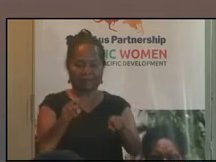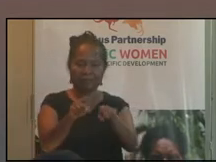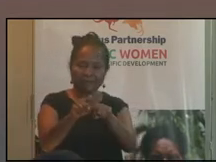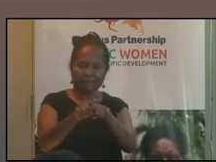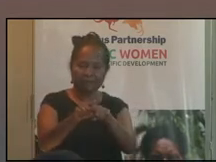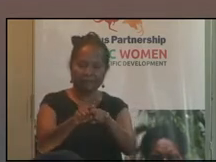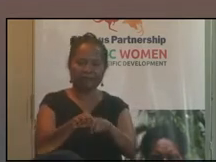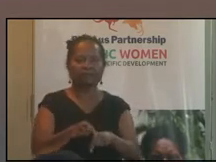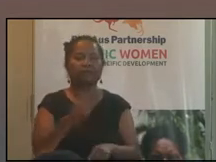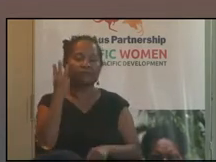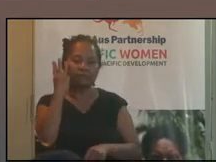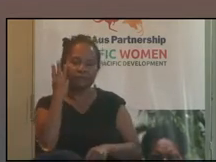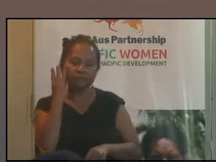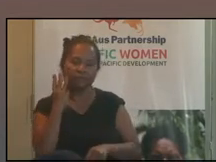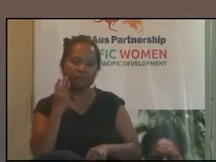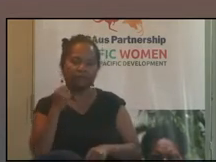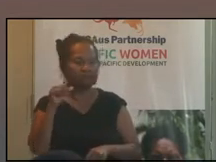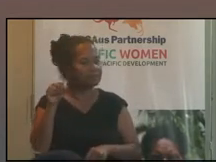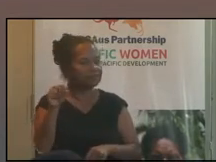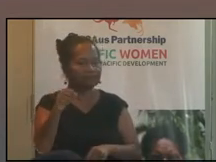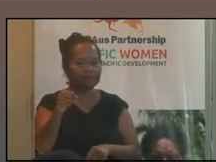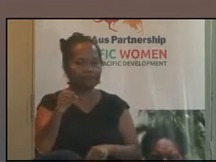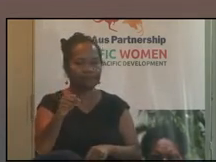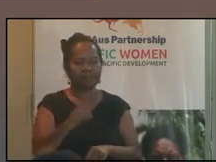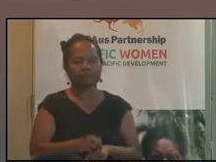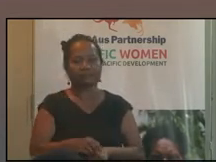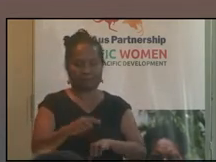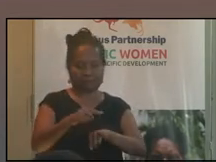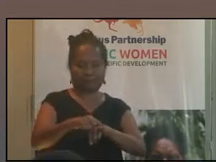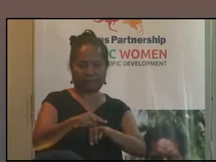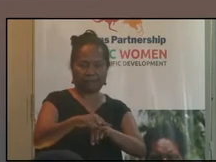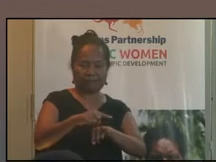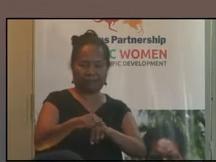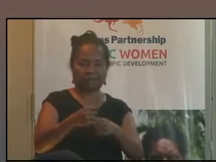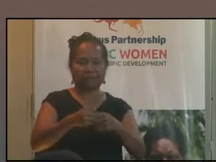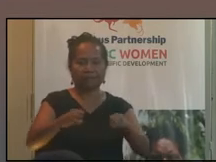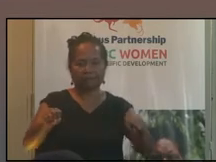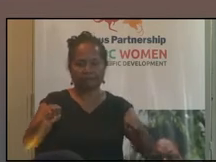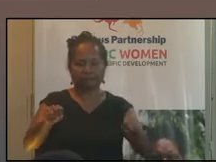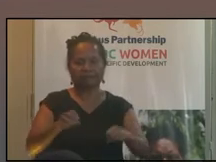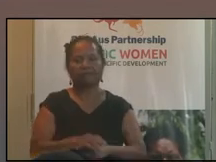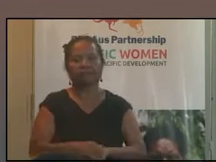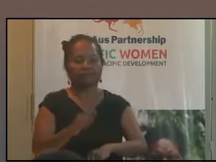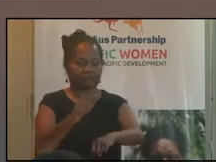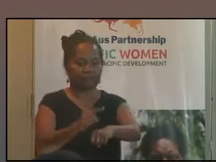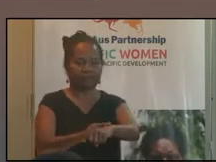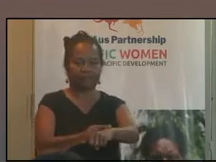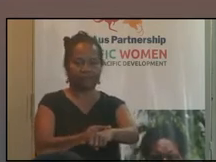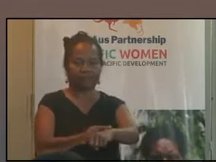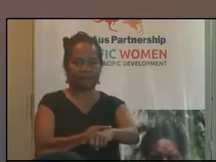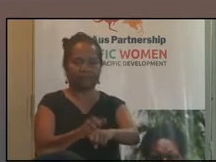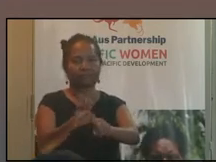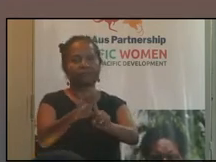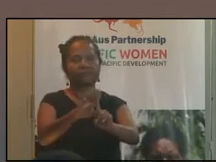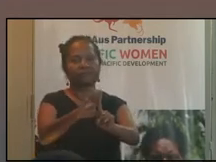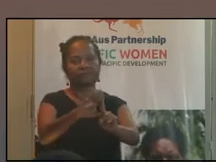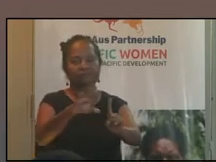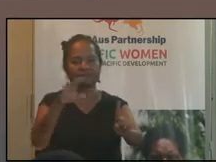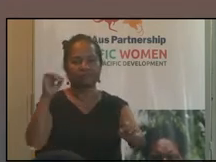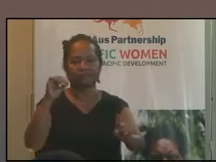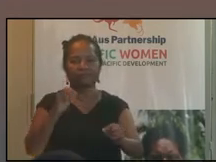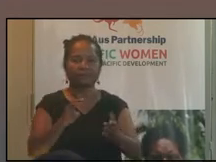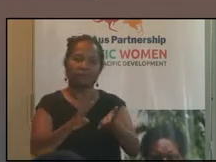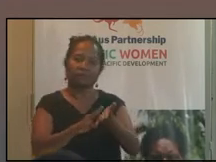women candidates who have not succeeded in either being elected or building competitiveness over time. An example is candidate